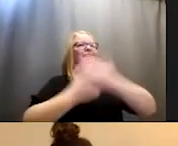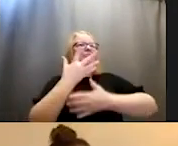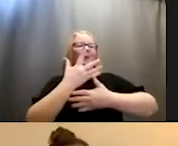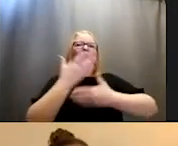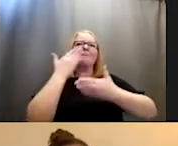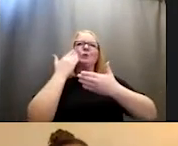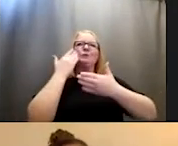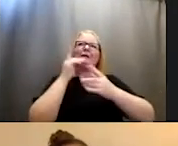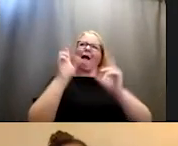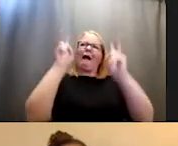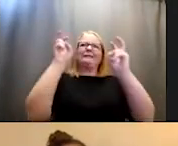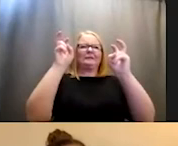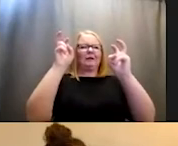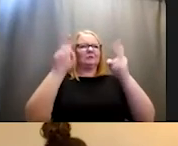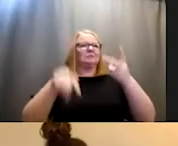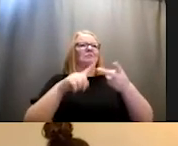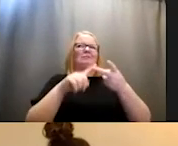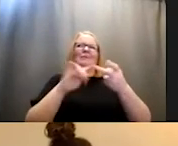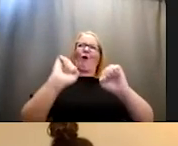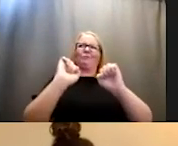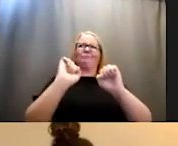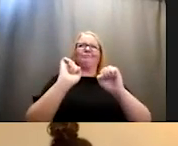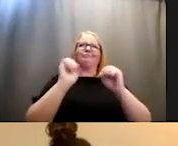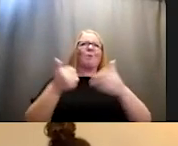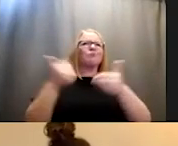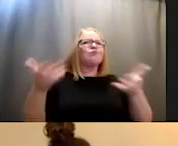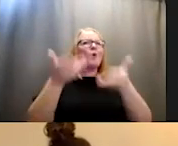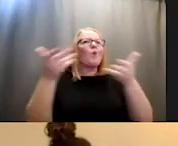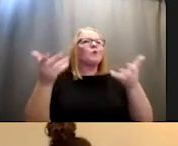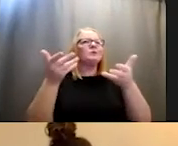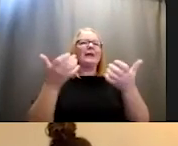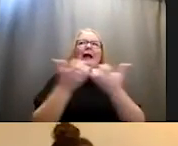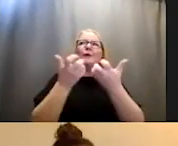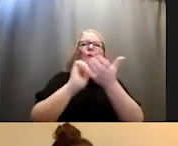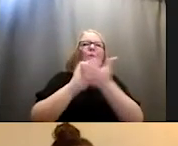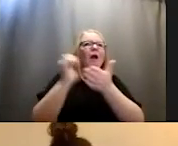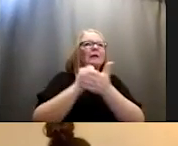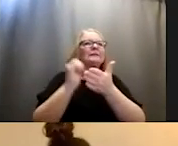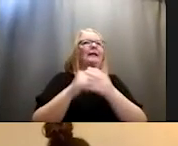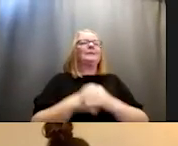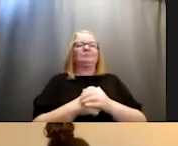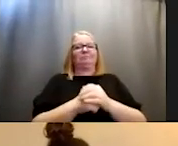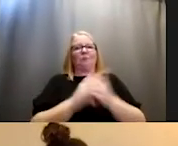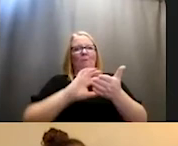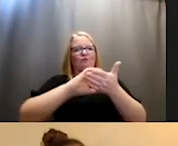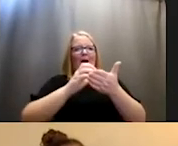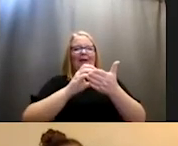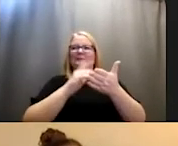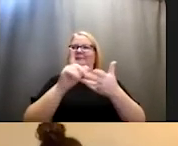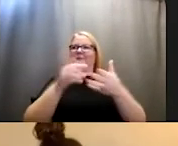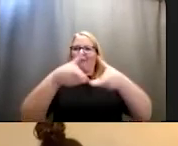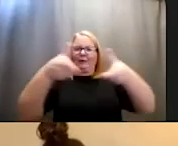and the specific look that Mary Quant promoted, the marketing of the cosmetics brand, branding and packaging,